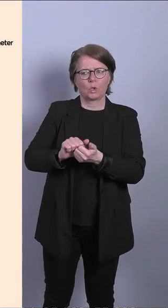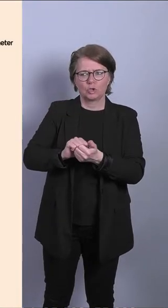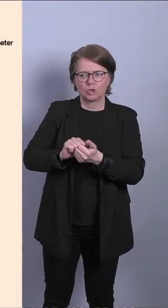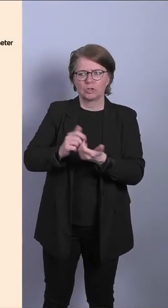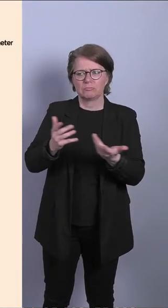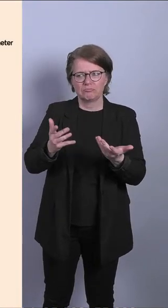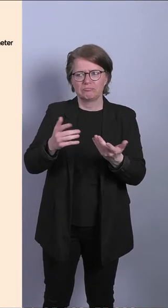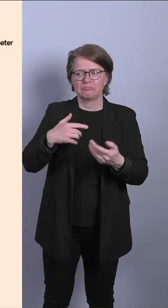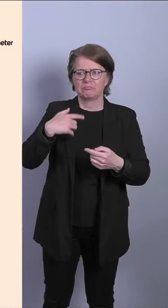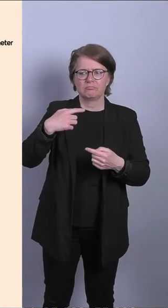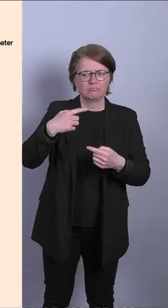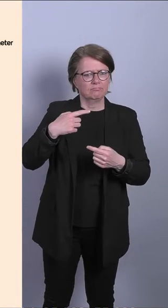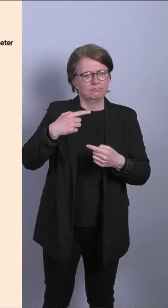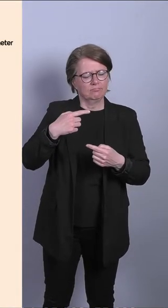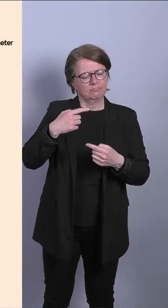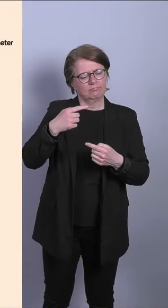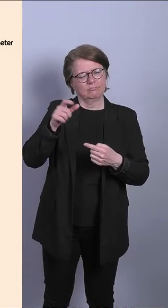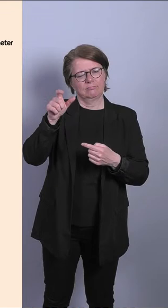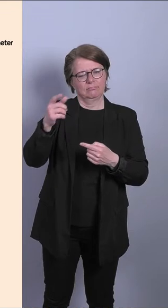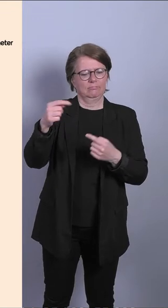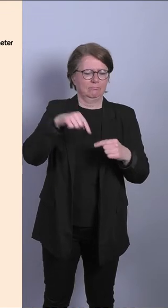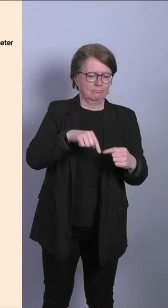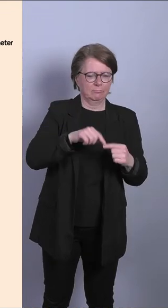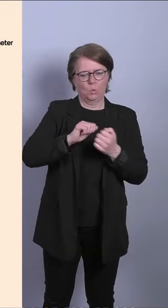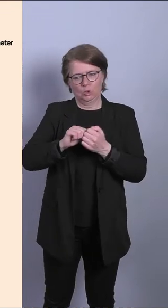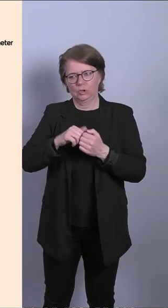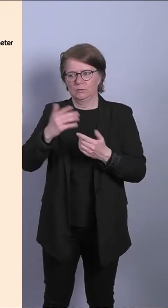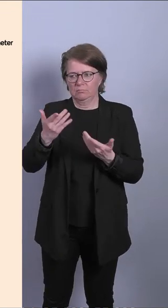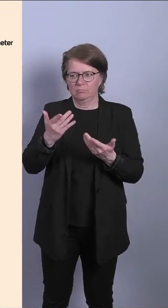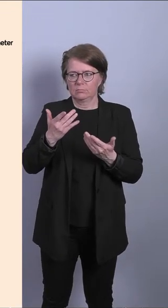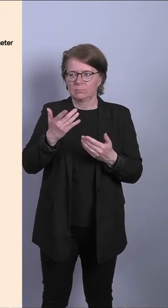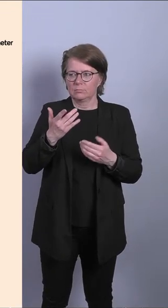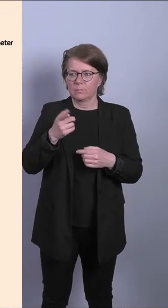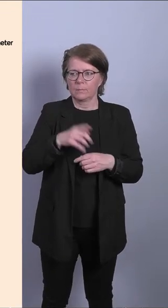47,000 kilograms, 52,000 kilograms, or